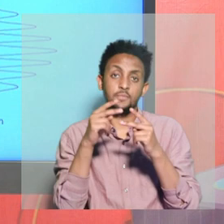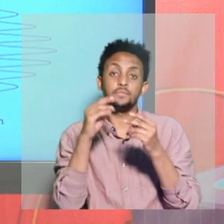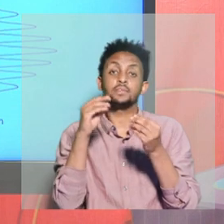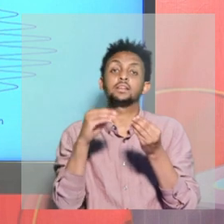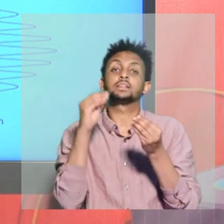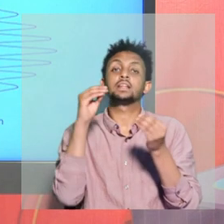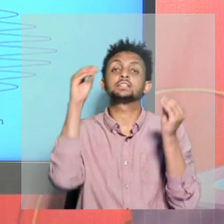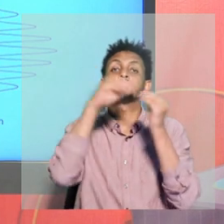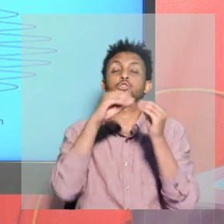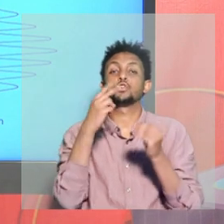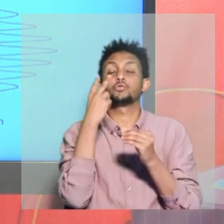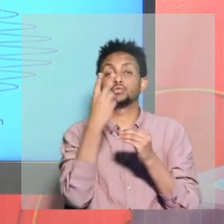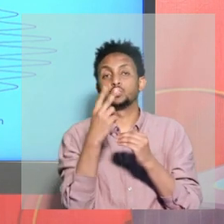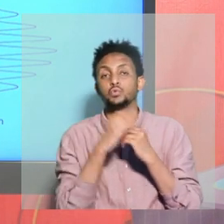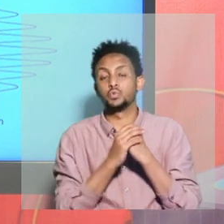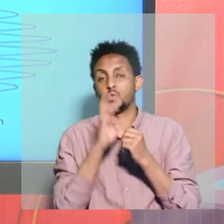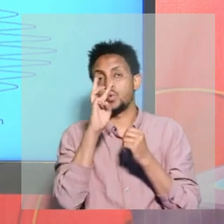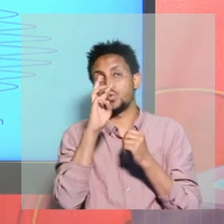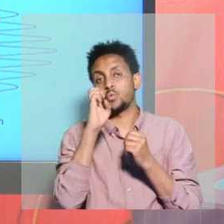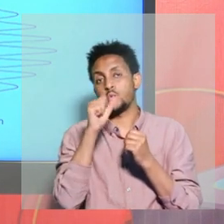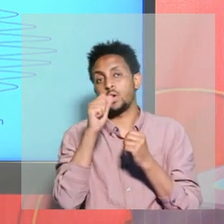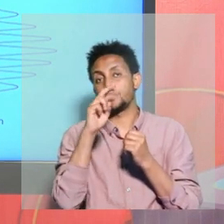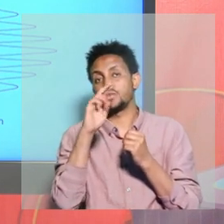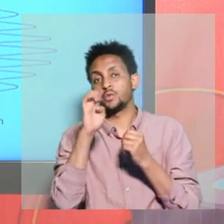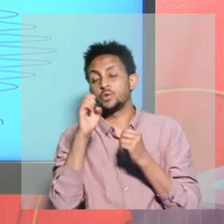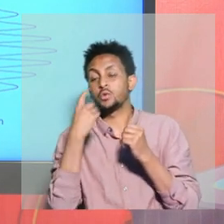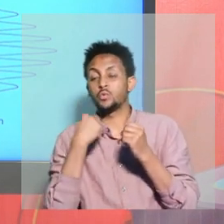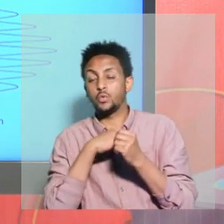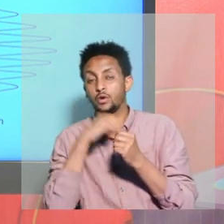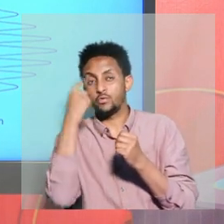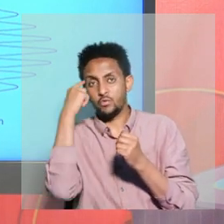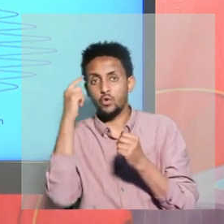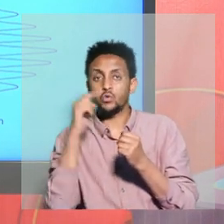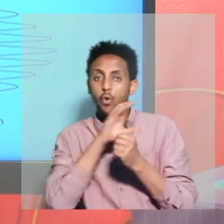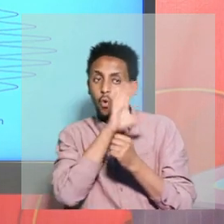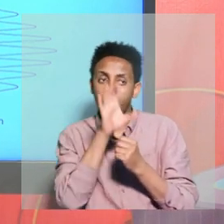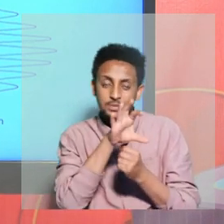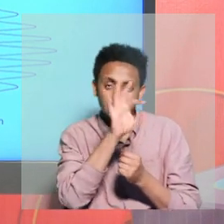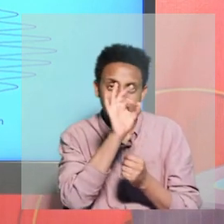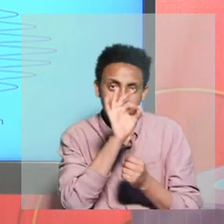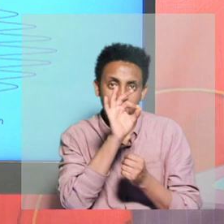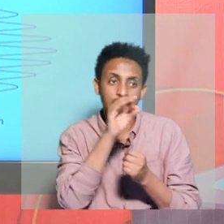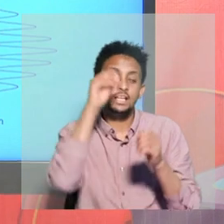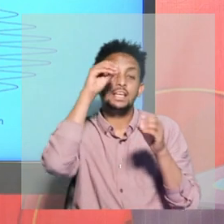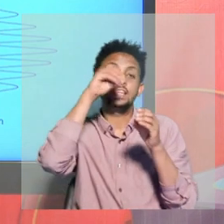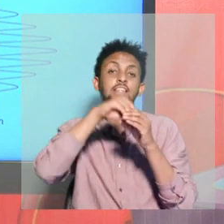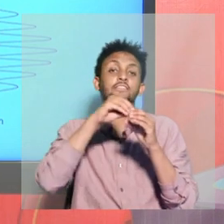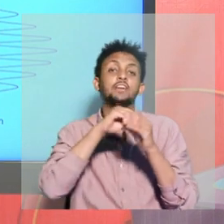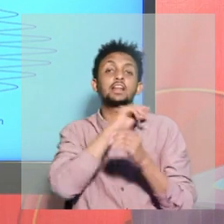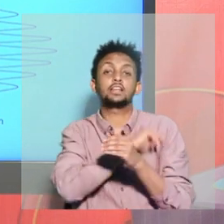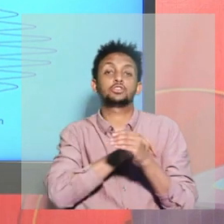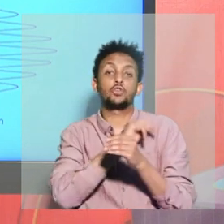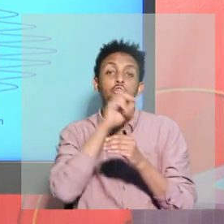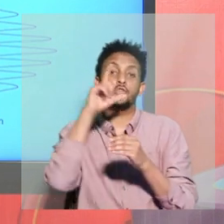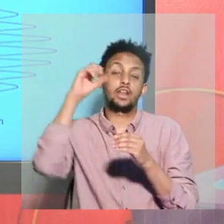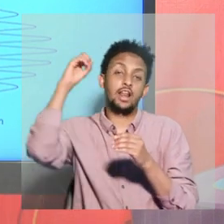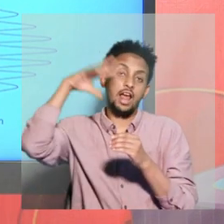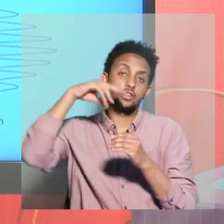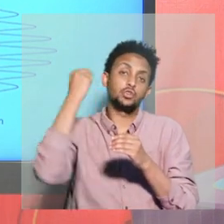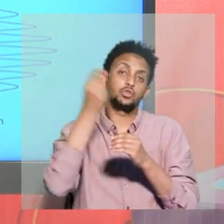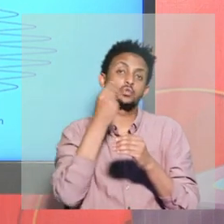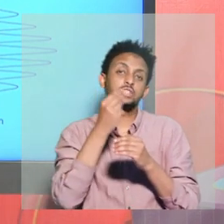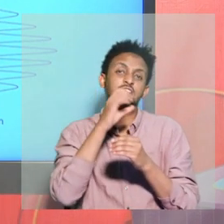of two waves. And to observe the interference nature of light, we'll